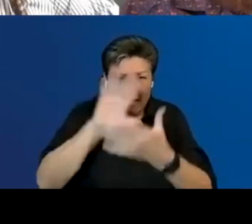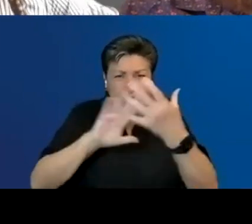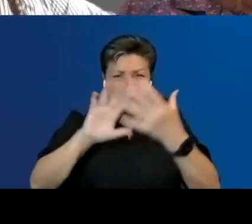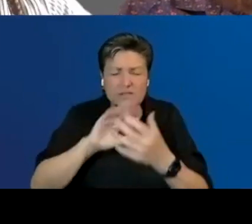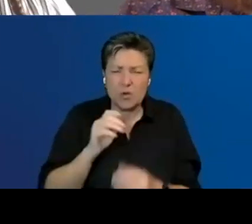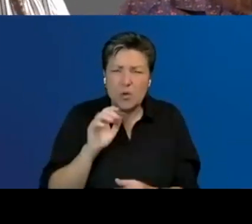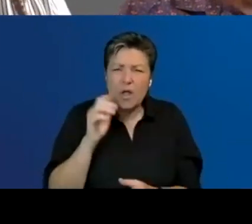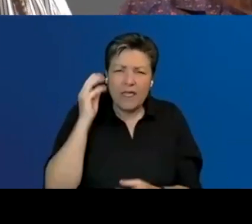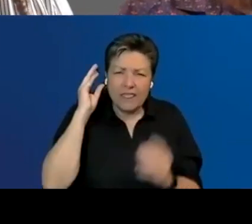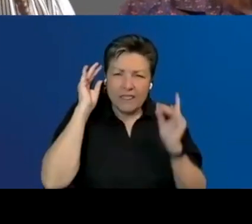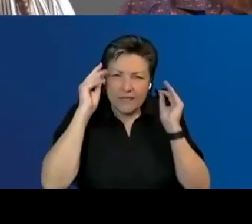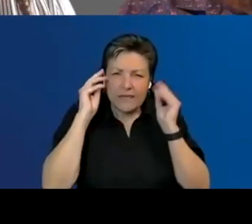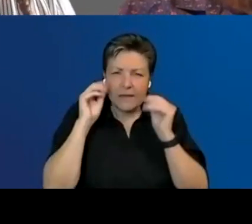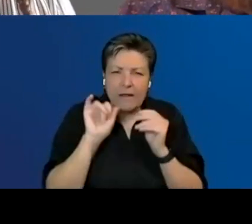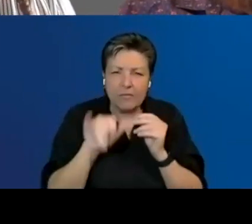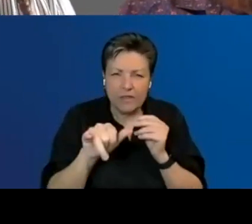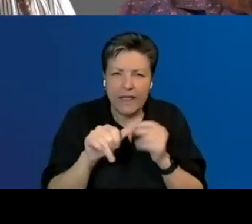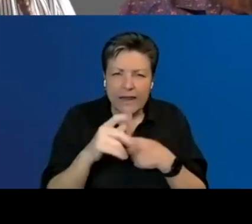about that,